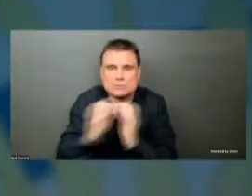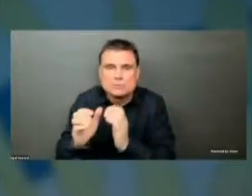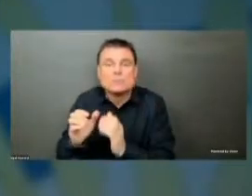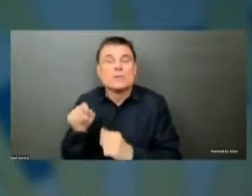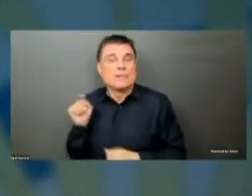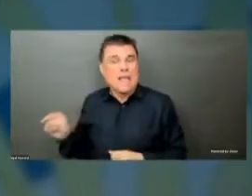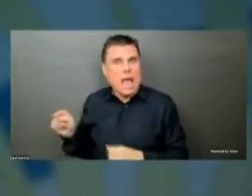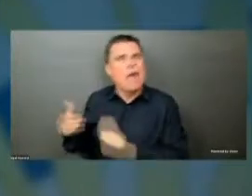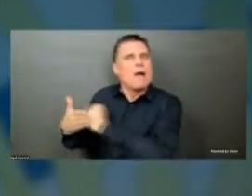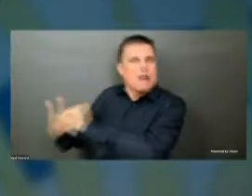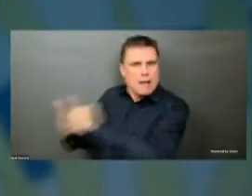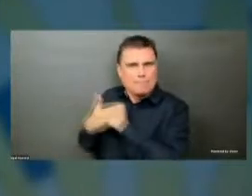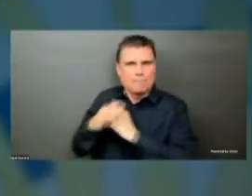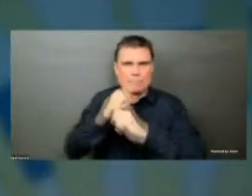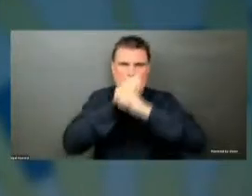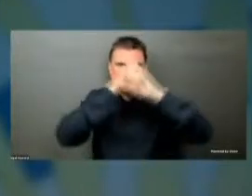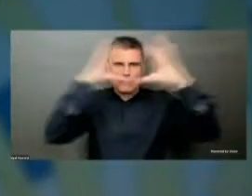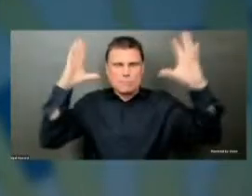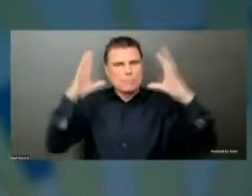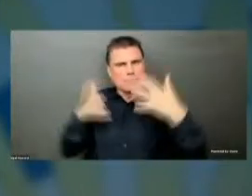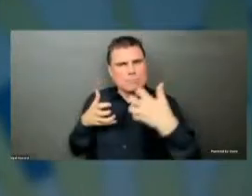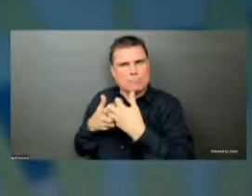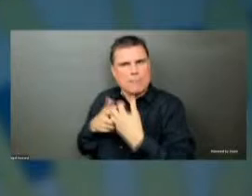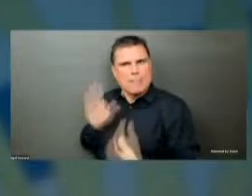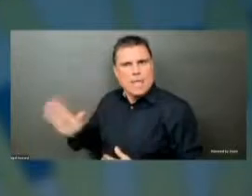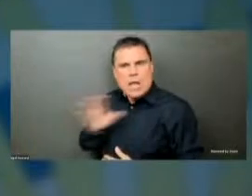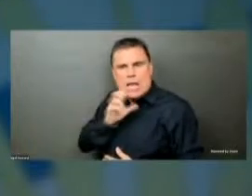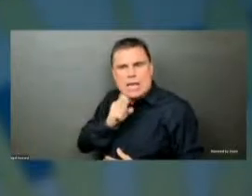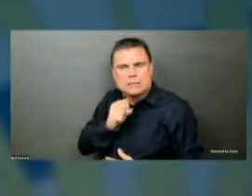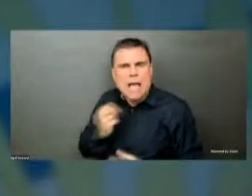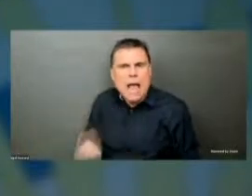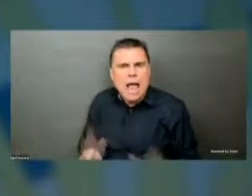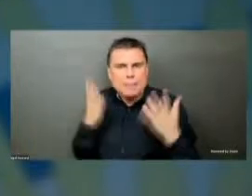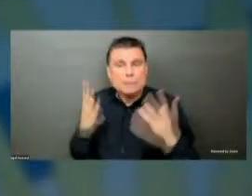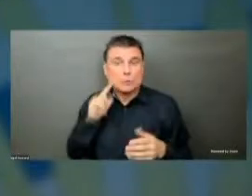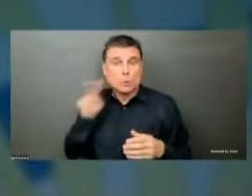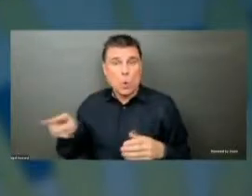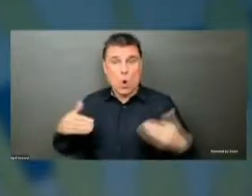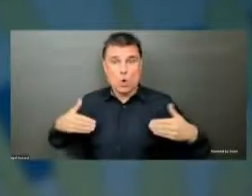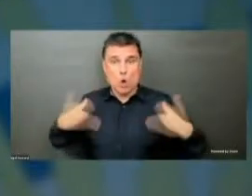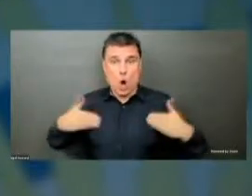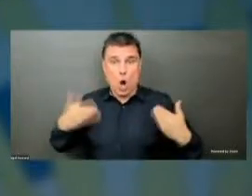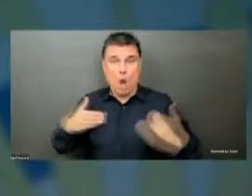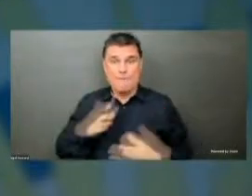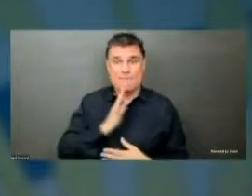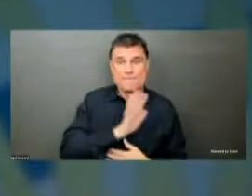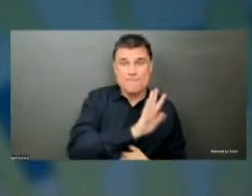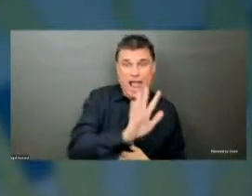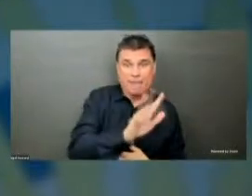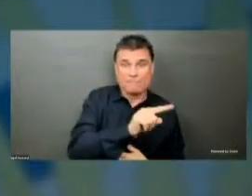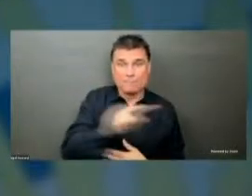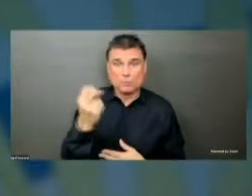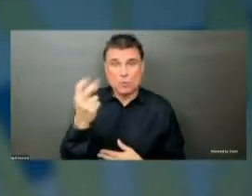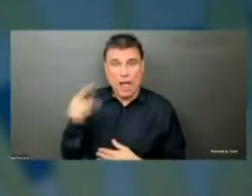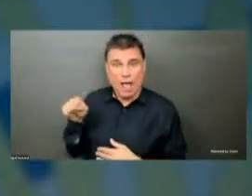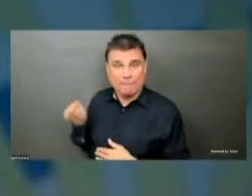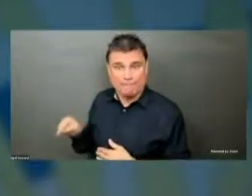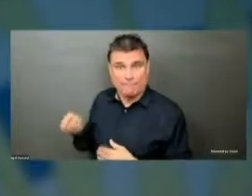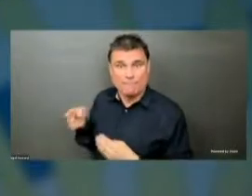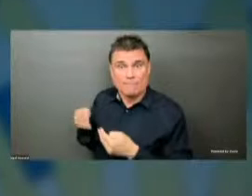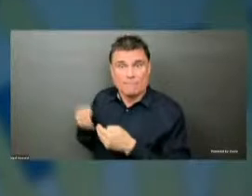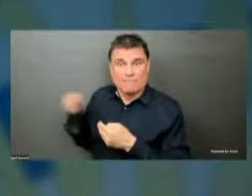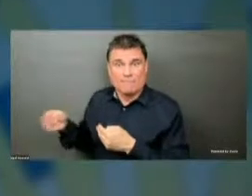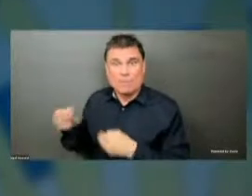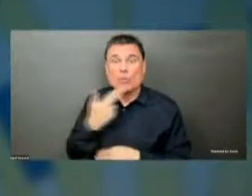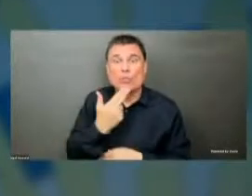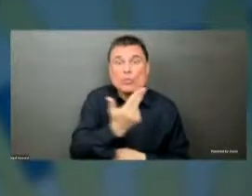13 to 18-year-olds is a group we watch very carefully as school-age children. We can see in the background that there's a big